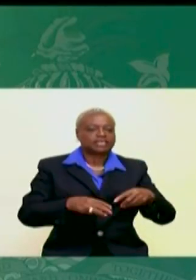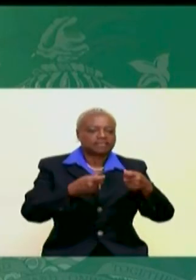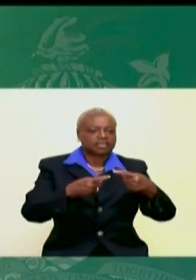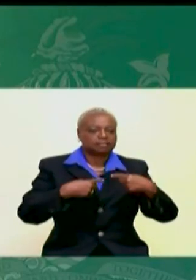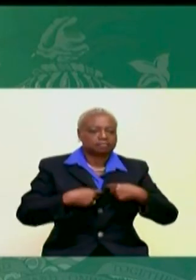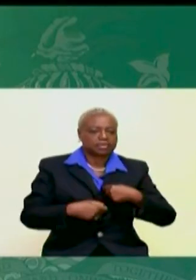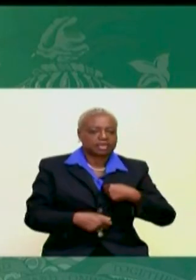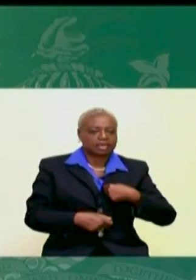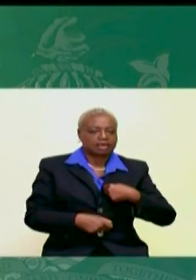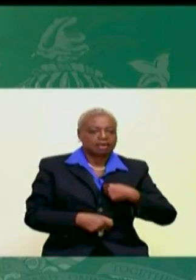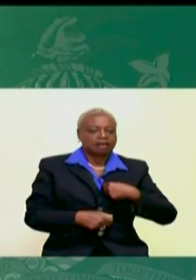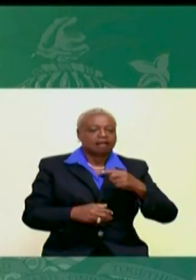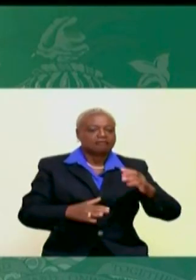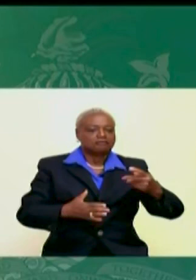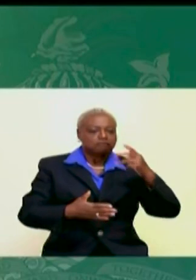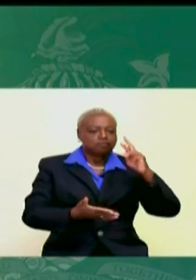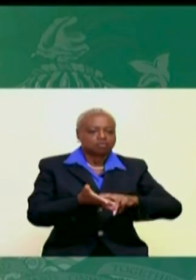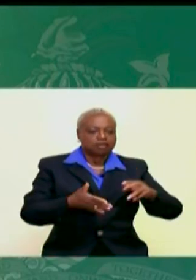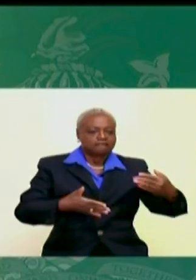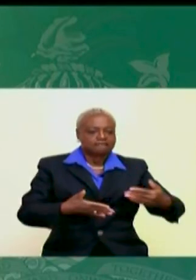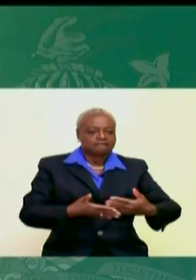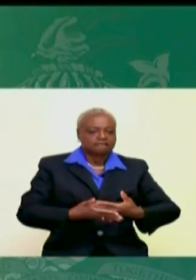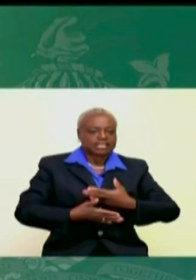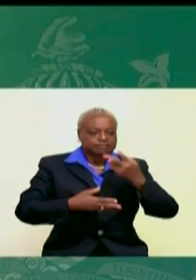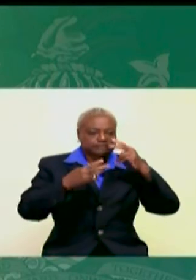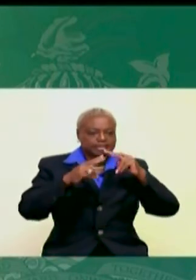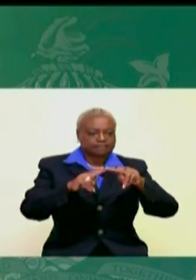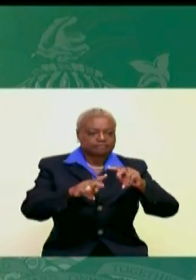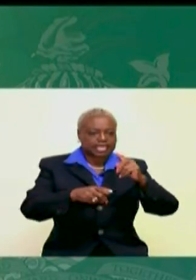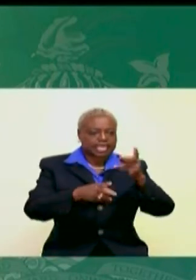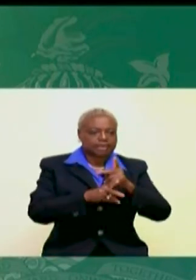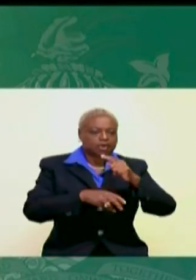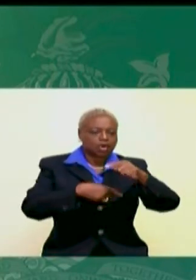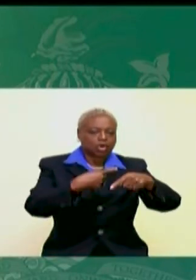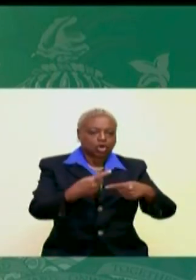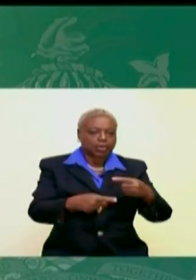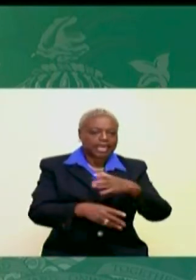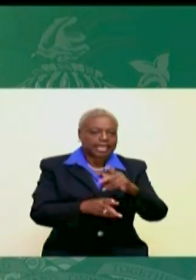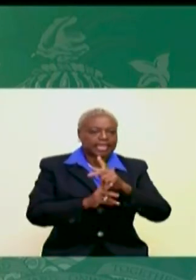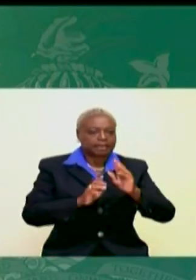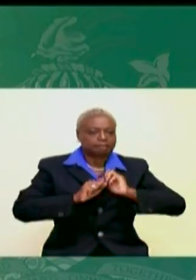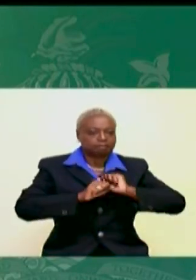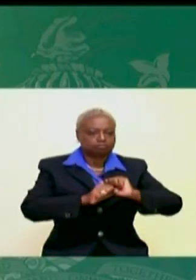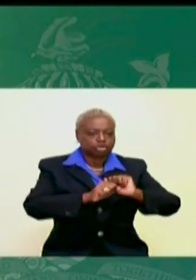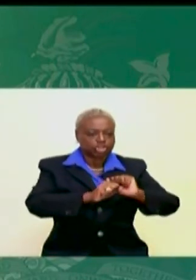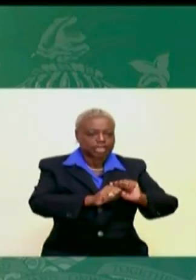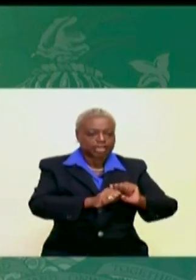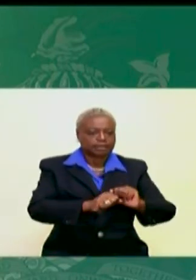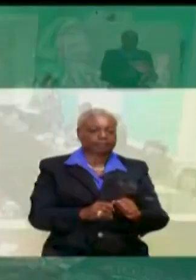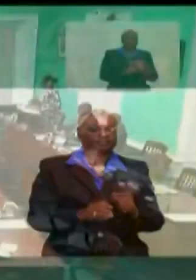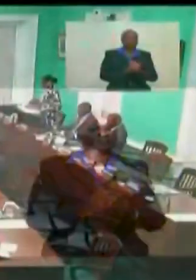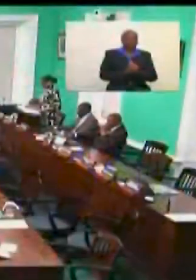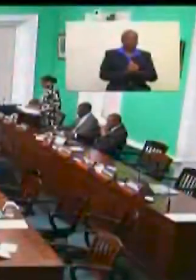a refreshed perspective to keep going and to keep pushing.